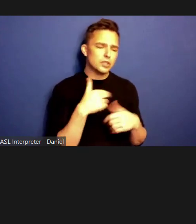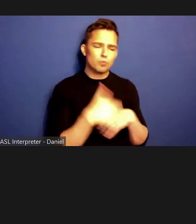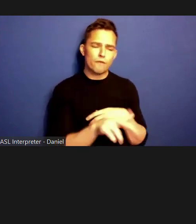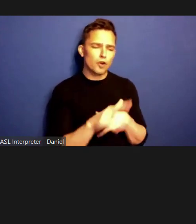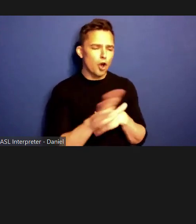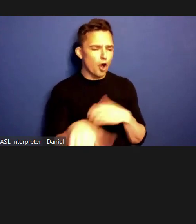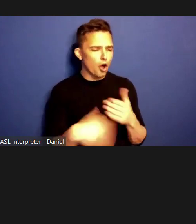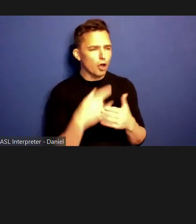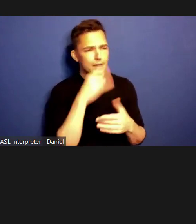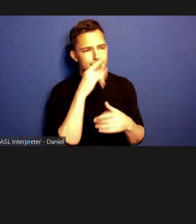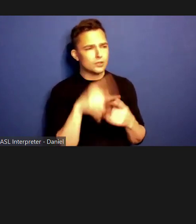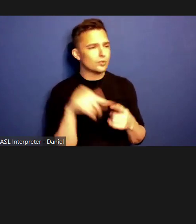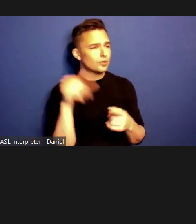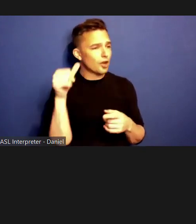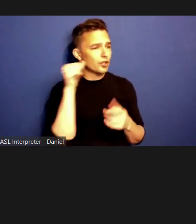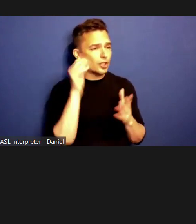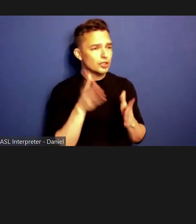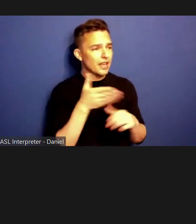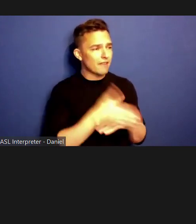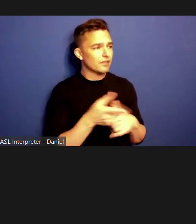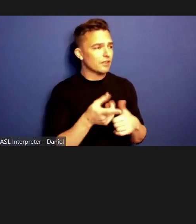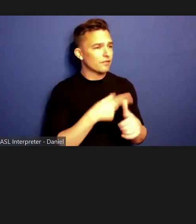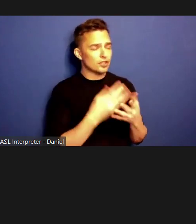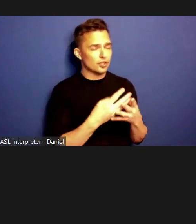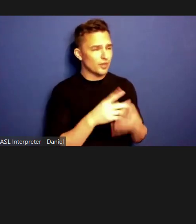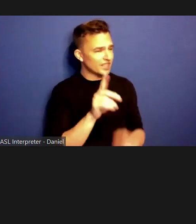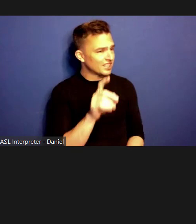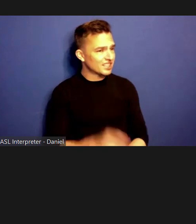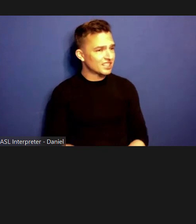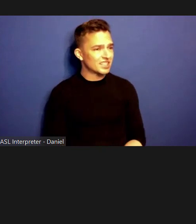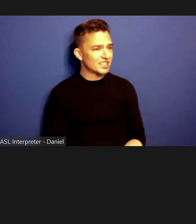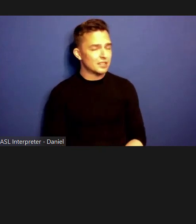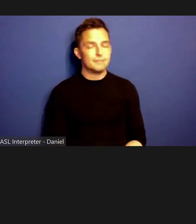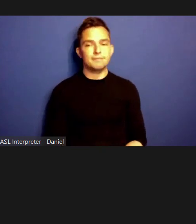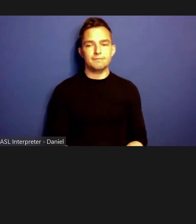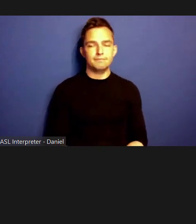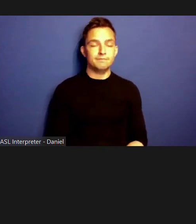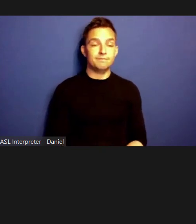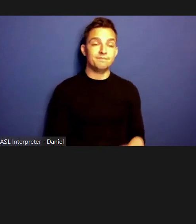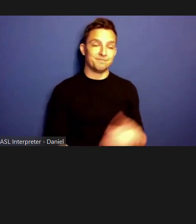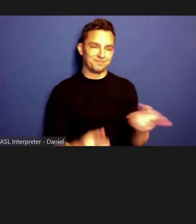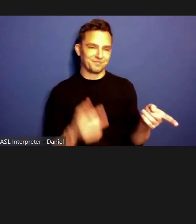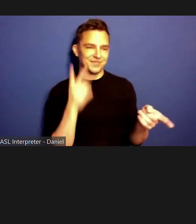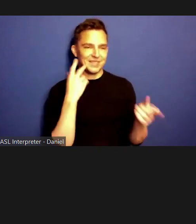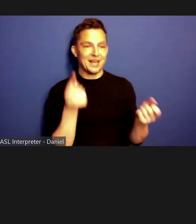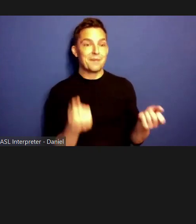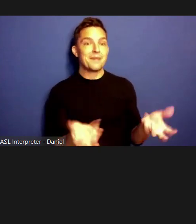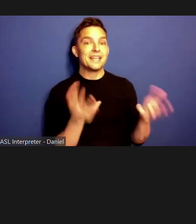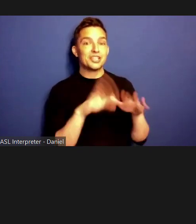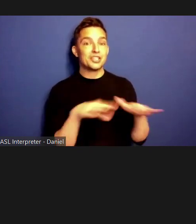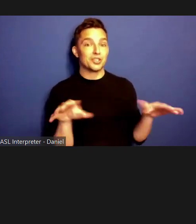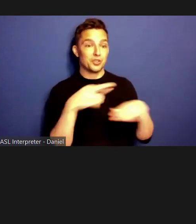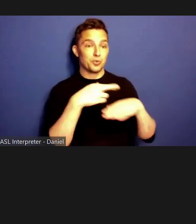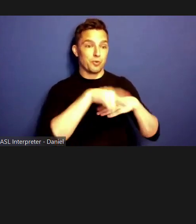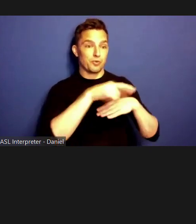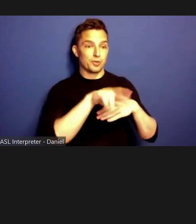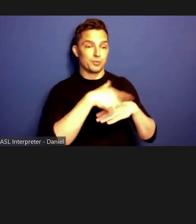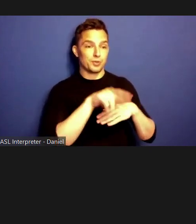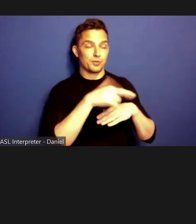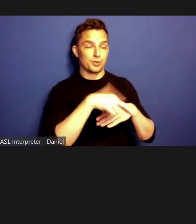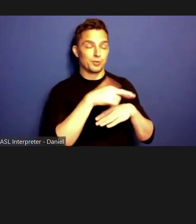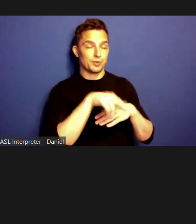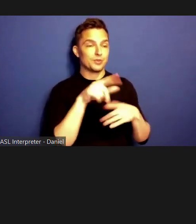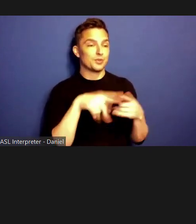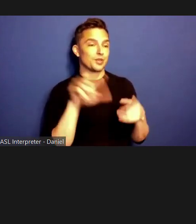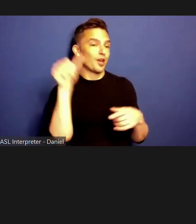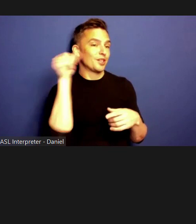children to an audiologist after the first screening? Do you see how many children you'd be referring to an